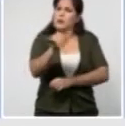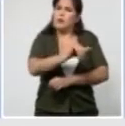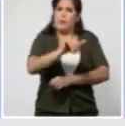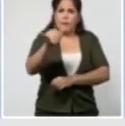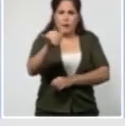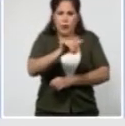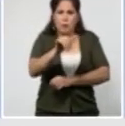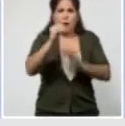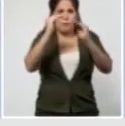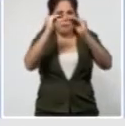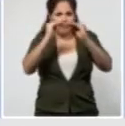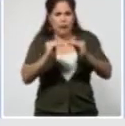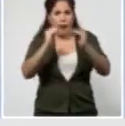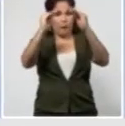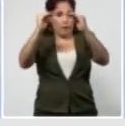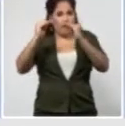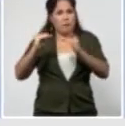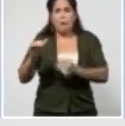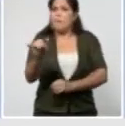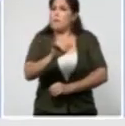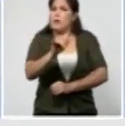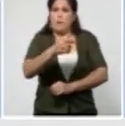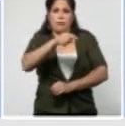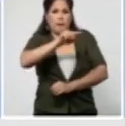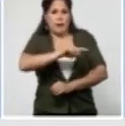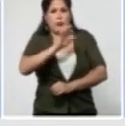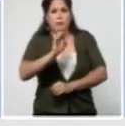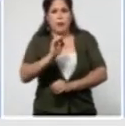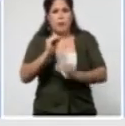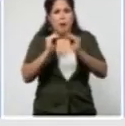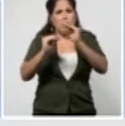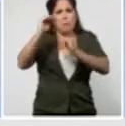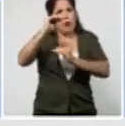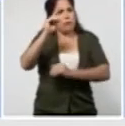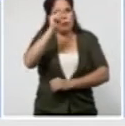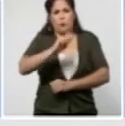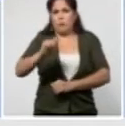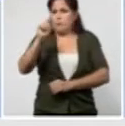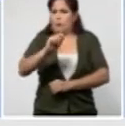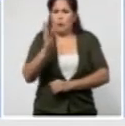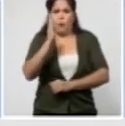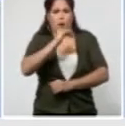in the same position as yesterday.